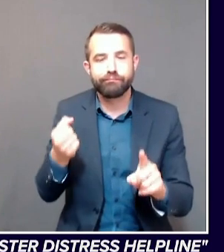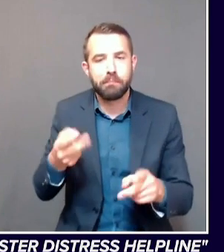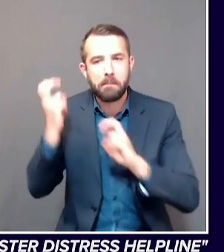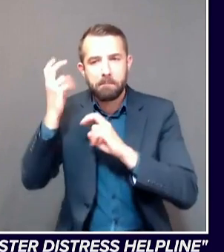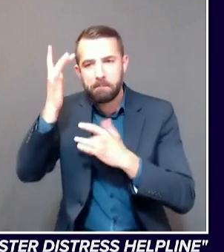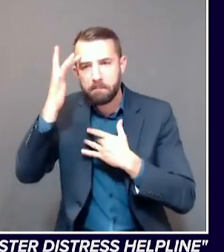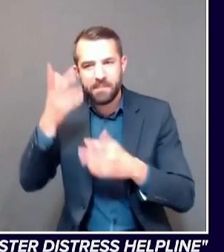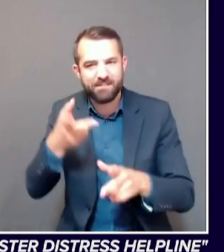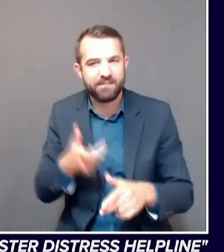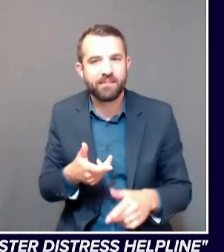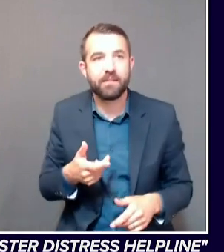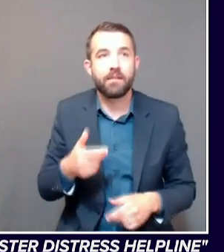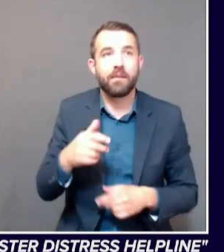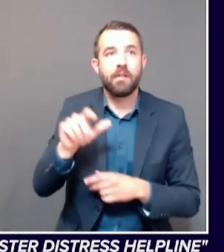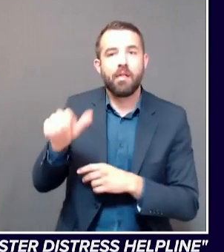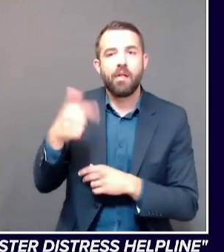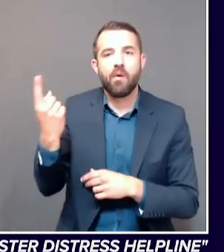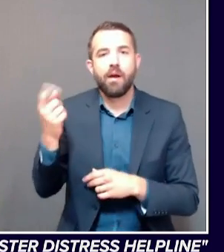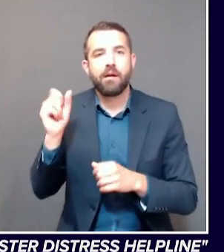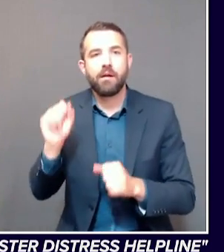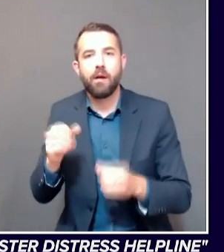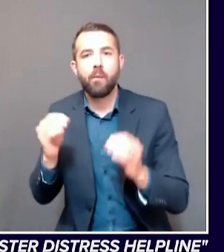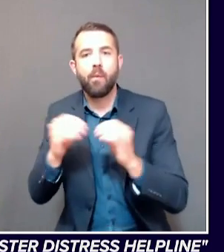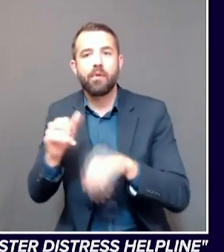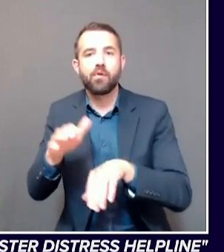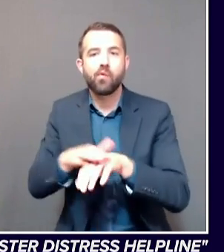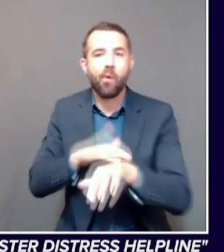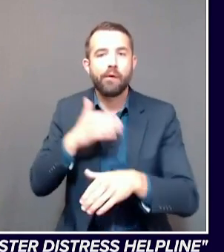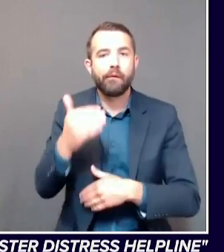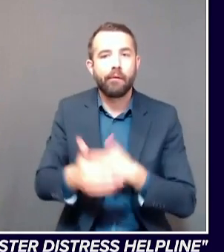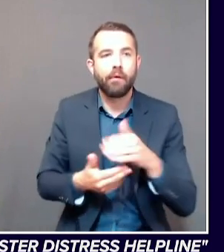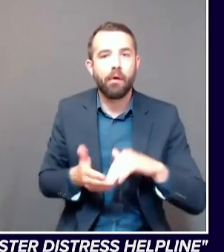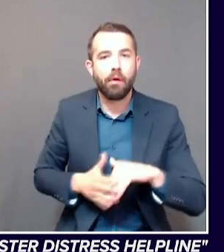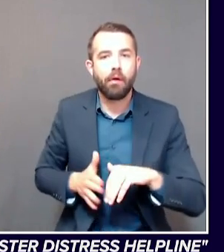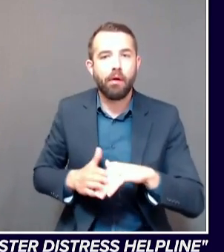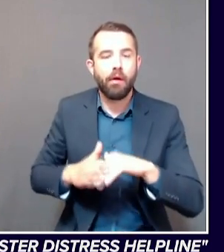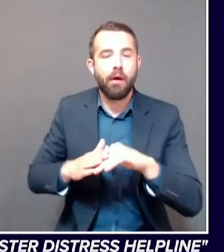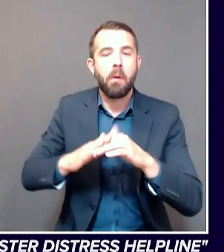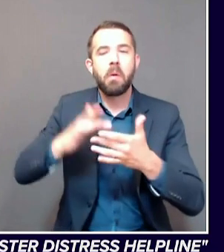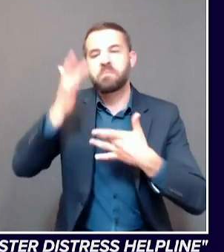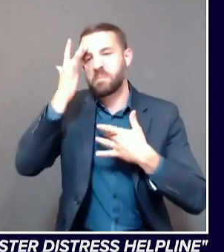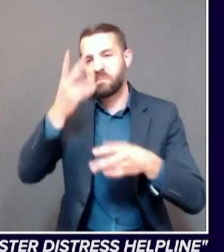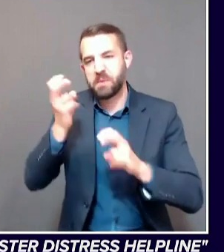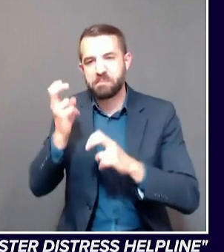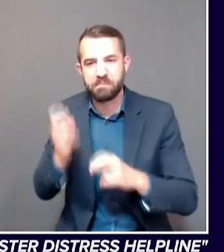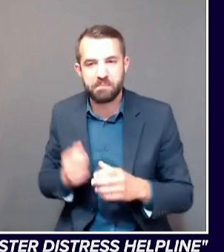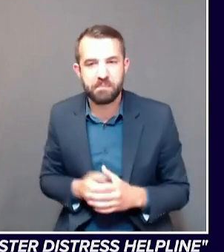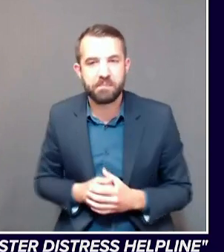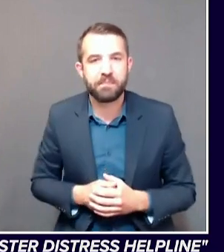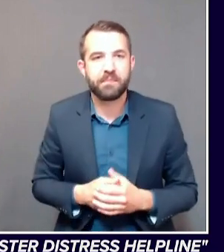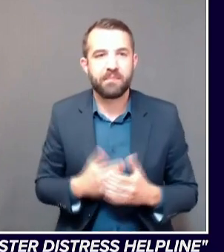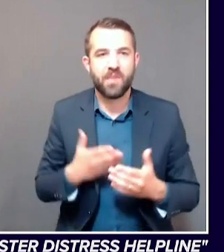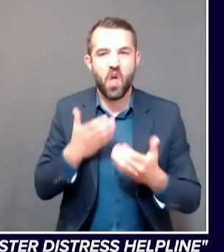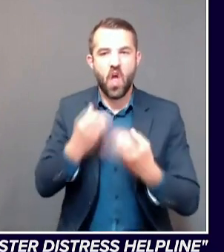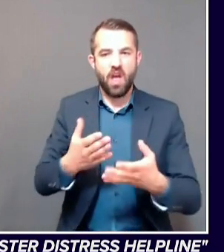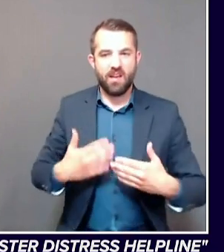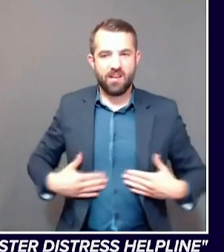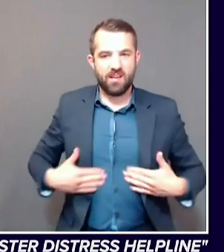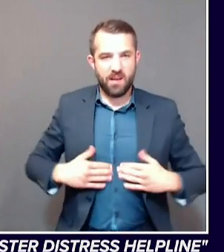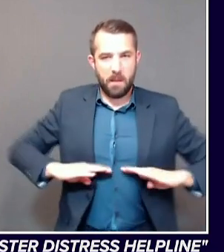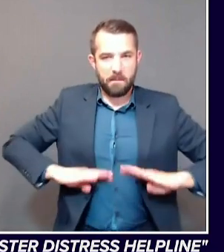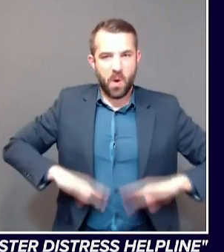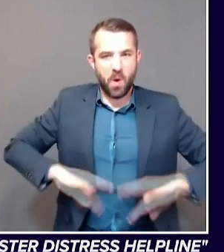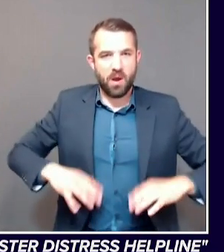smoldering, low-level infections that get worse over time and cause lower respiratory symptoms. The symptoms that most